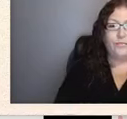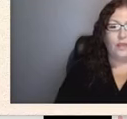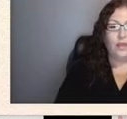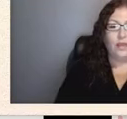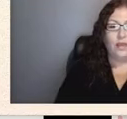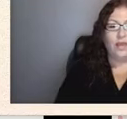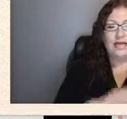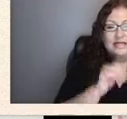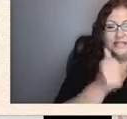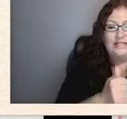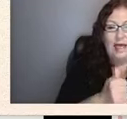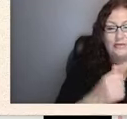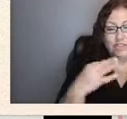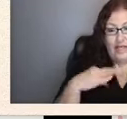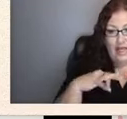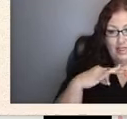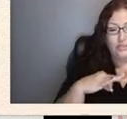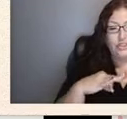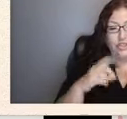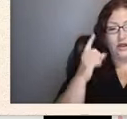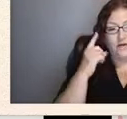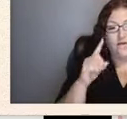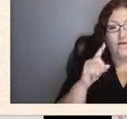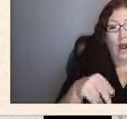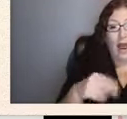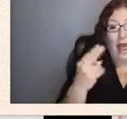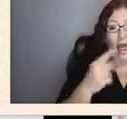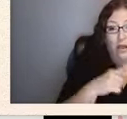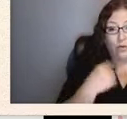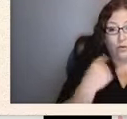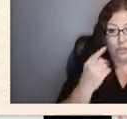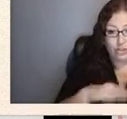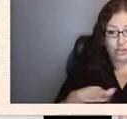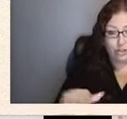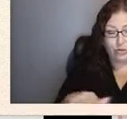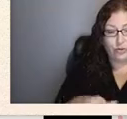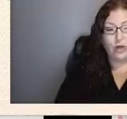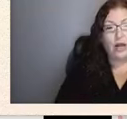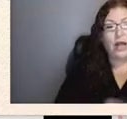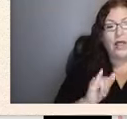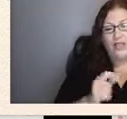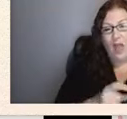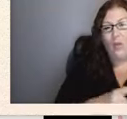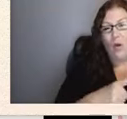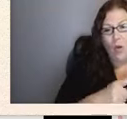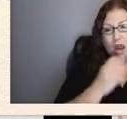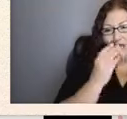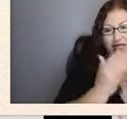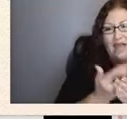Establishing eligibility for high-risk children requires evidence